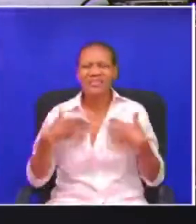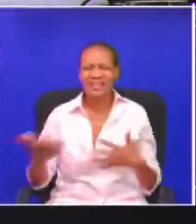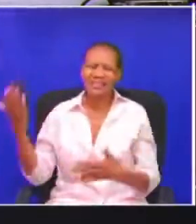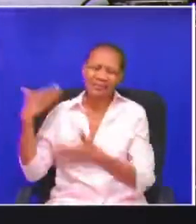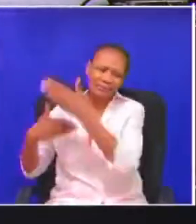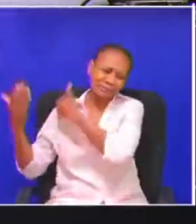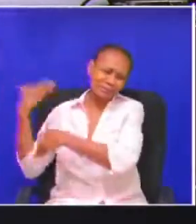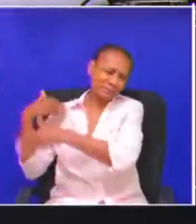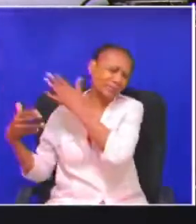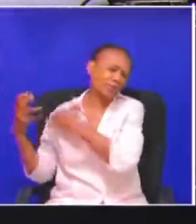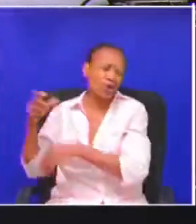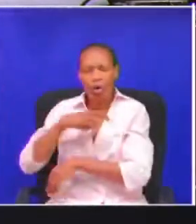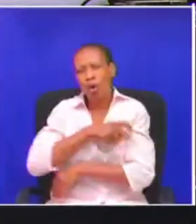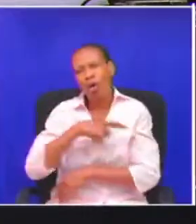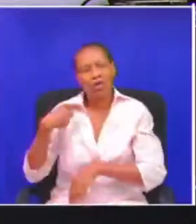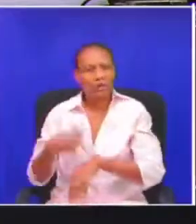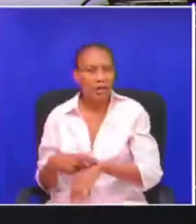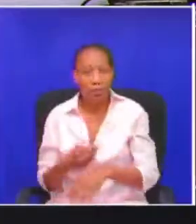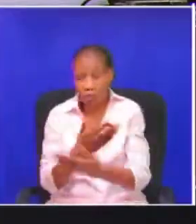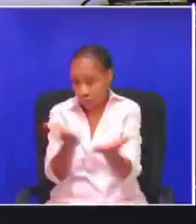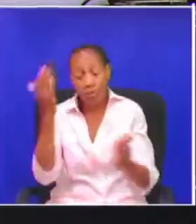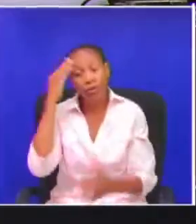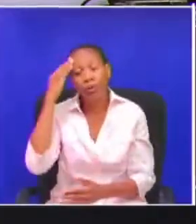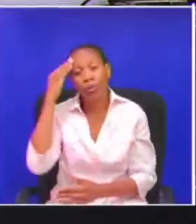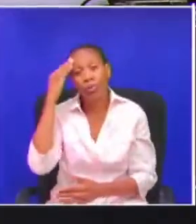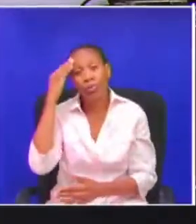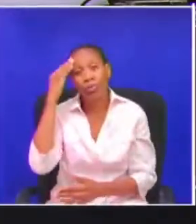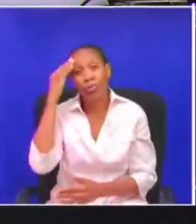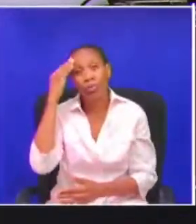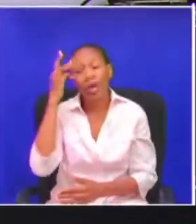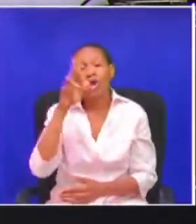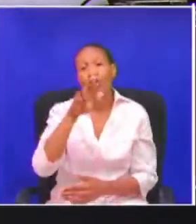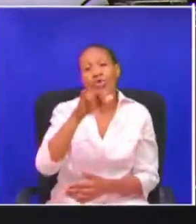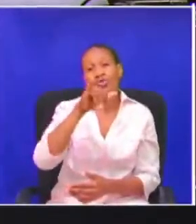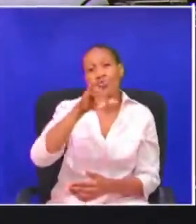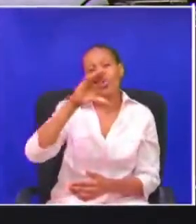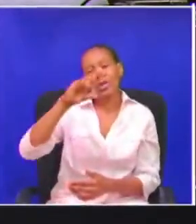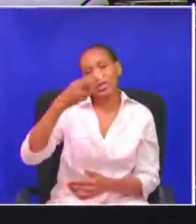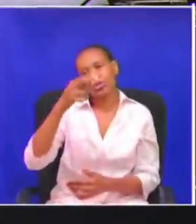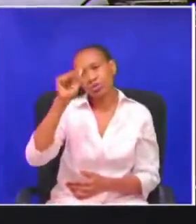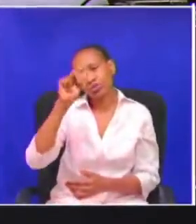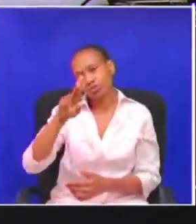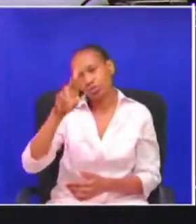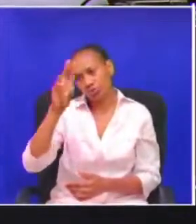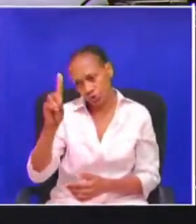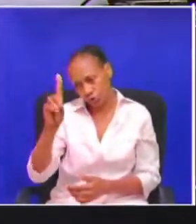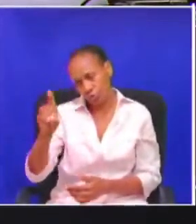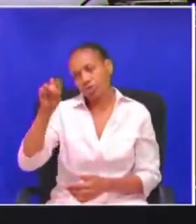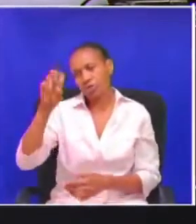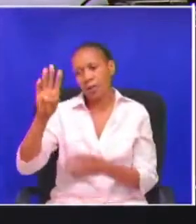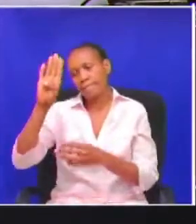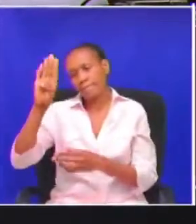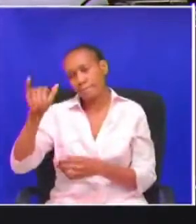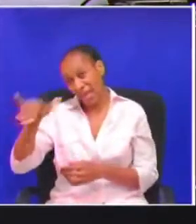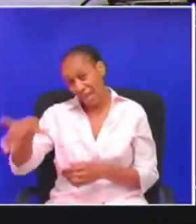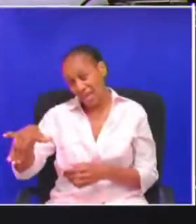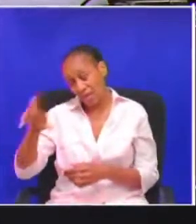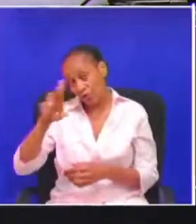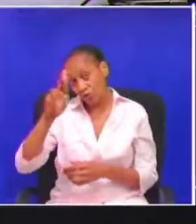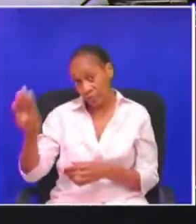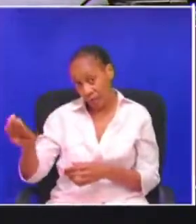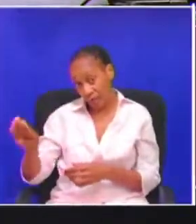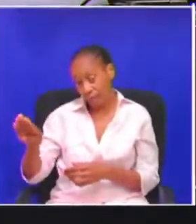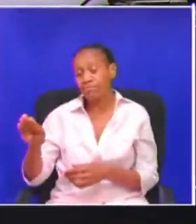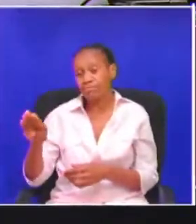challenges that are known to most of us. Richards Bay Minerals has been in this country through its overseas ownership